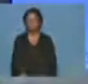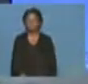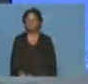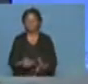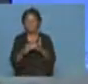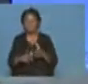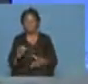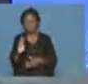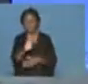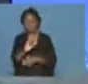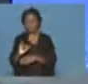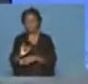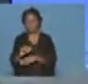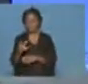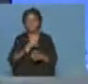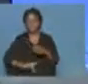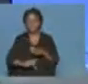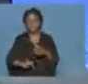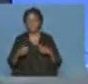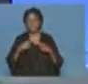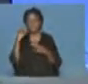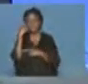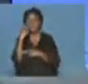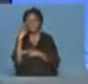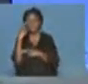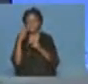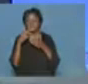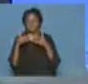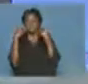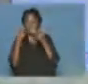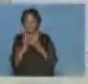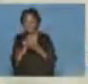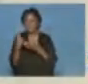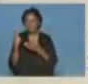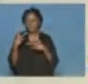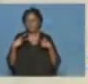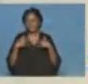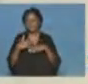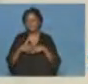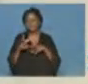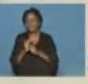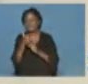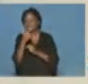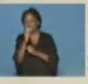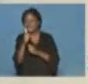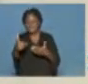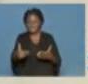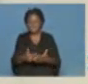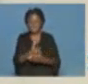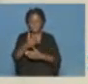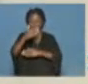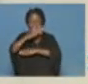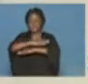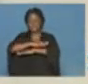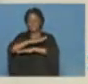Students of Bimini Primary certainly had reason to smile last week after receiving 10 brand new desktop computers with 10